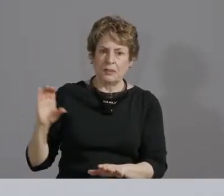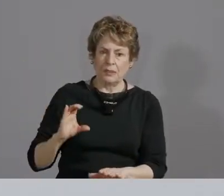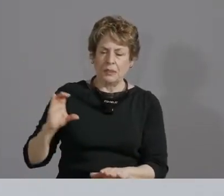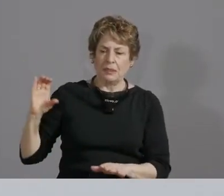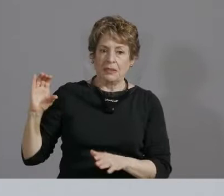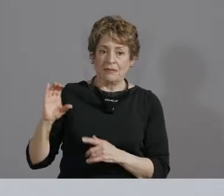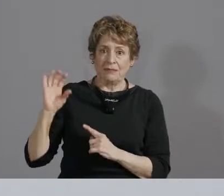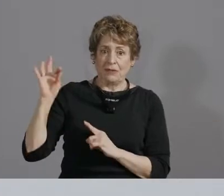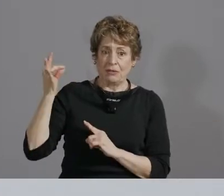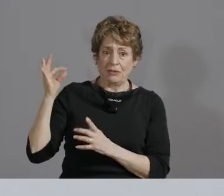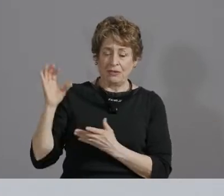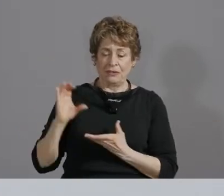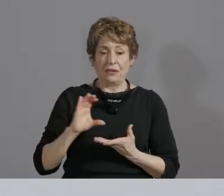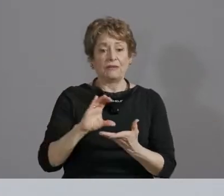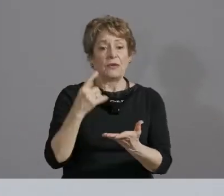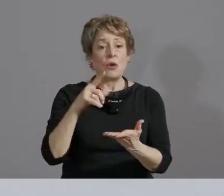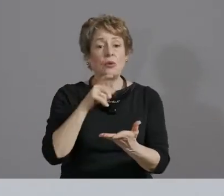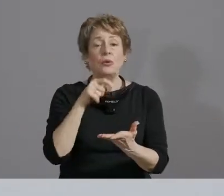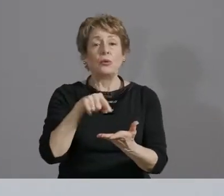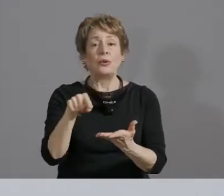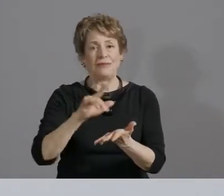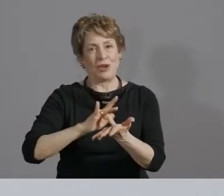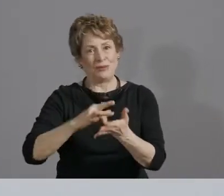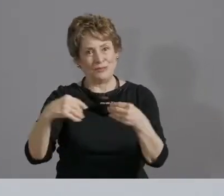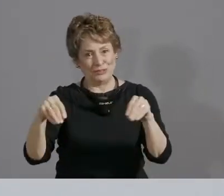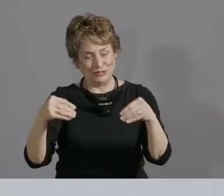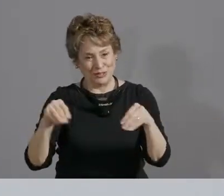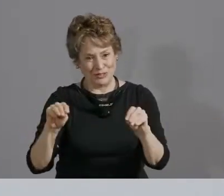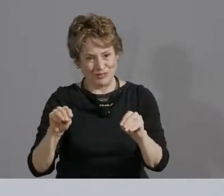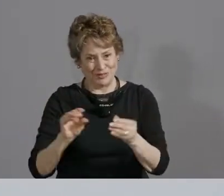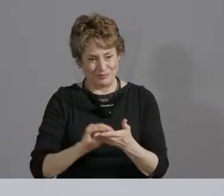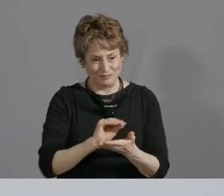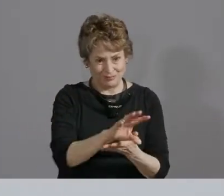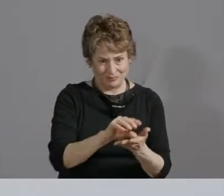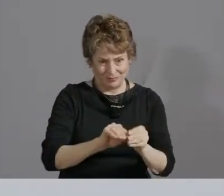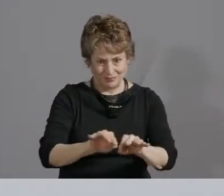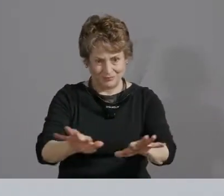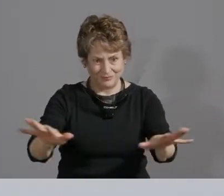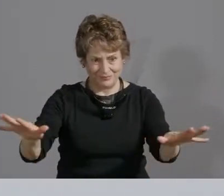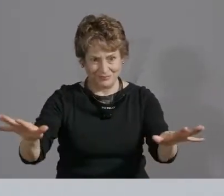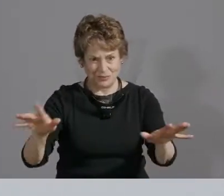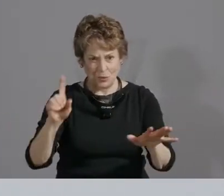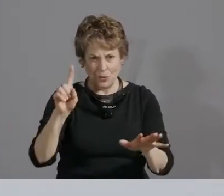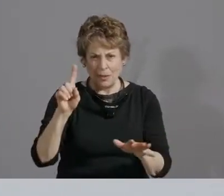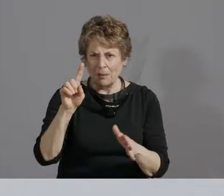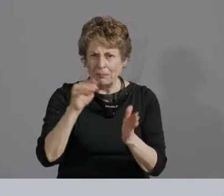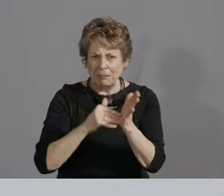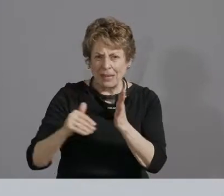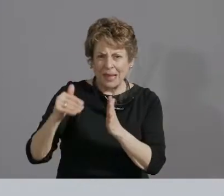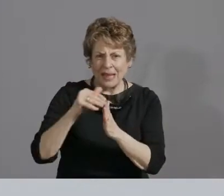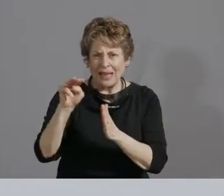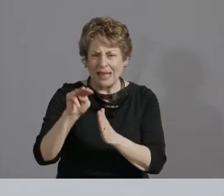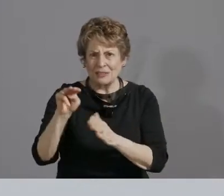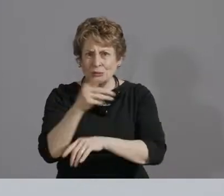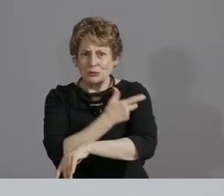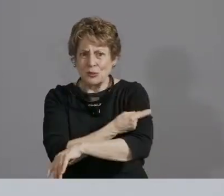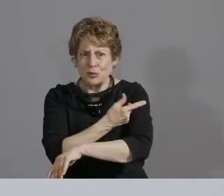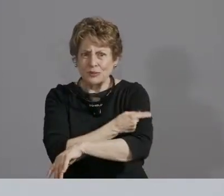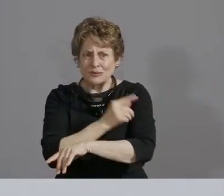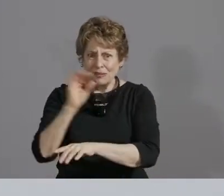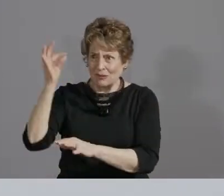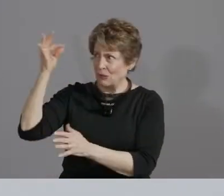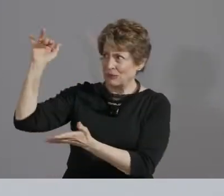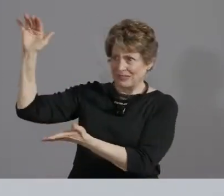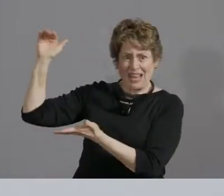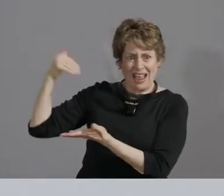program, that was 1 million doses that the federal partners had that then they allocated to the states on a pro